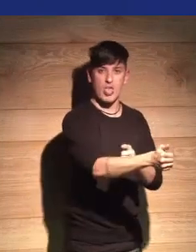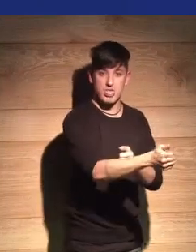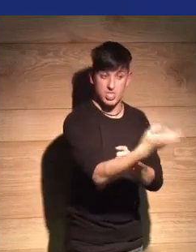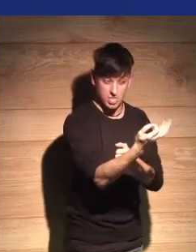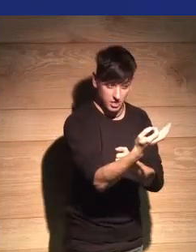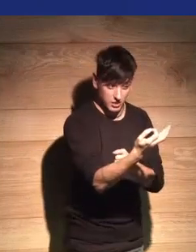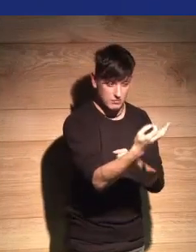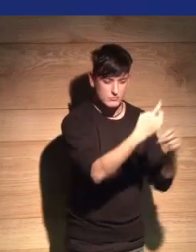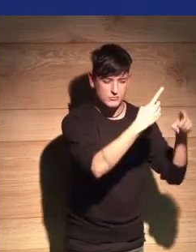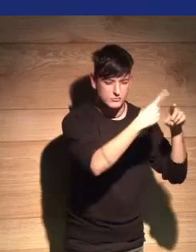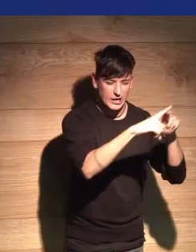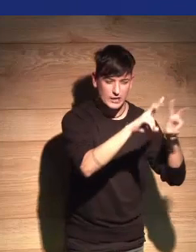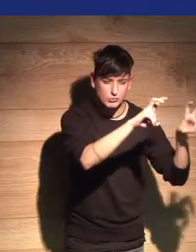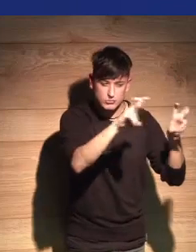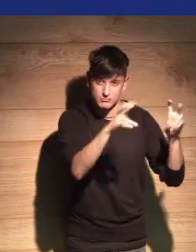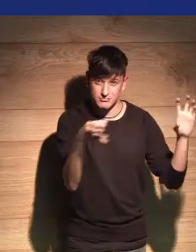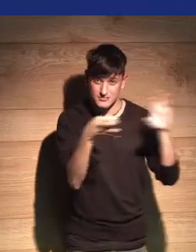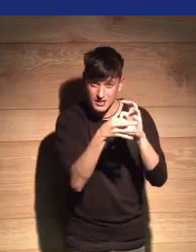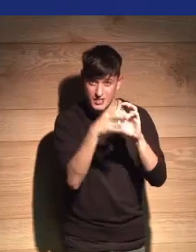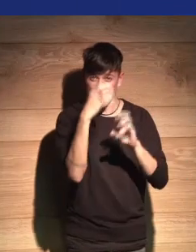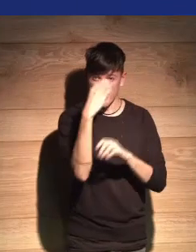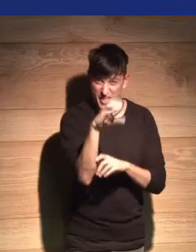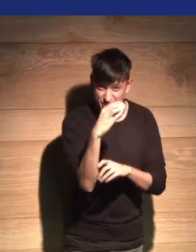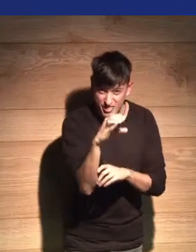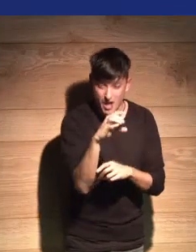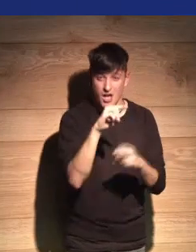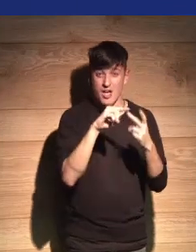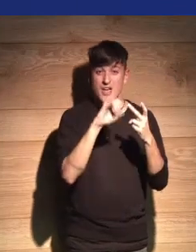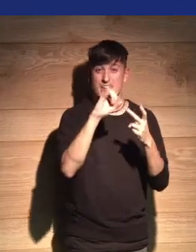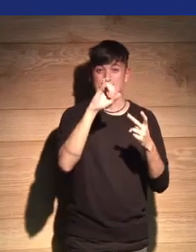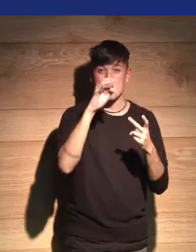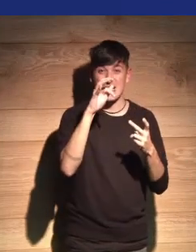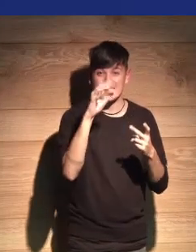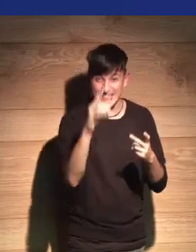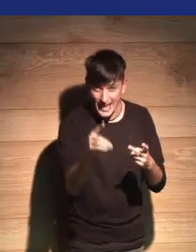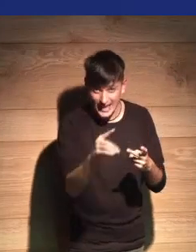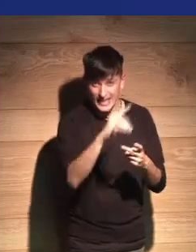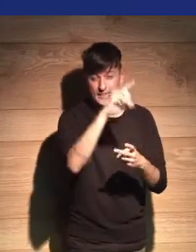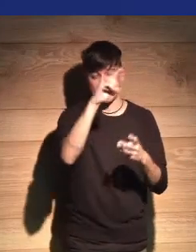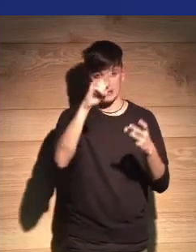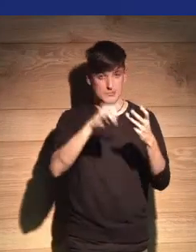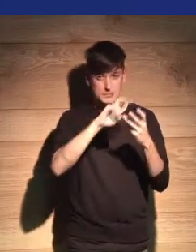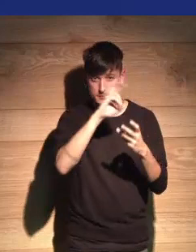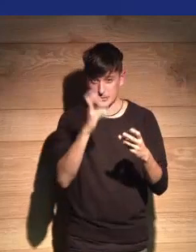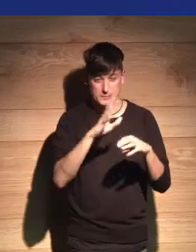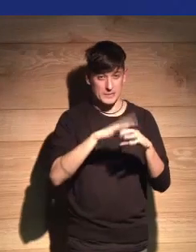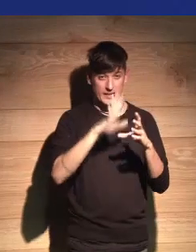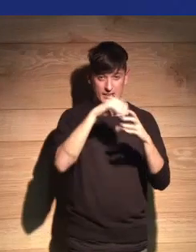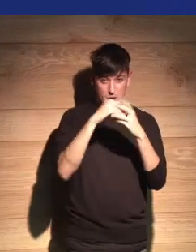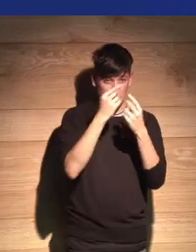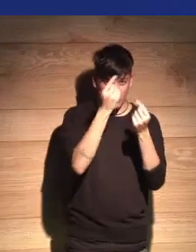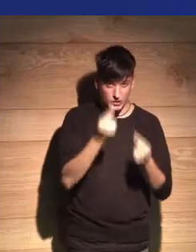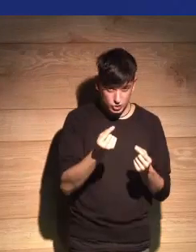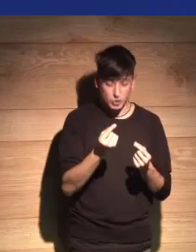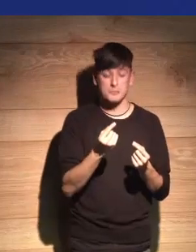to give priority to science, innovation, research and development, so